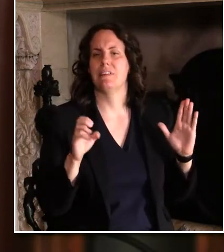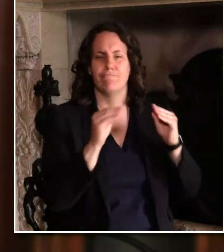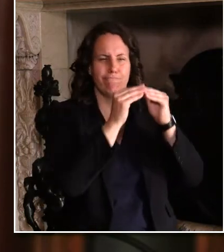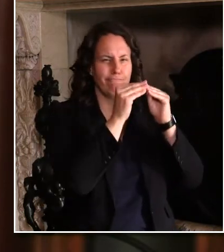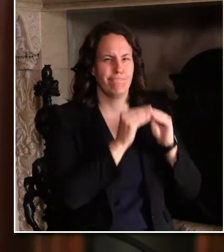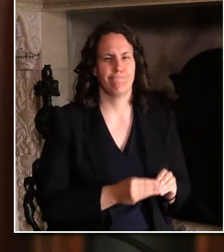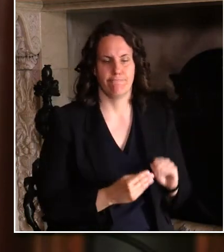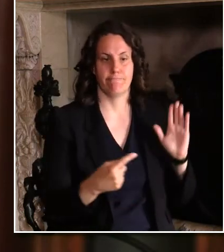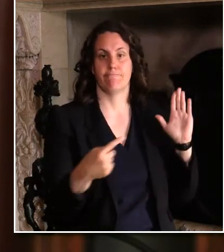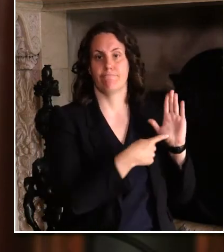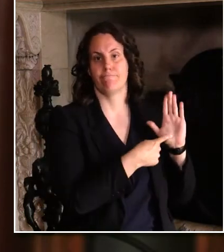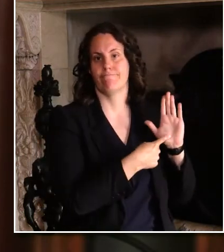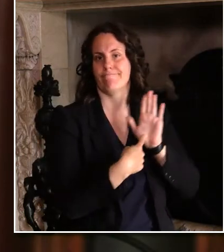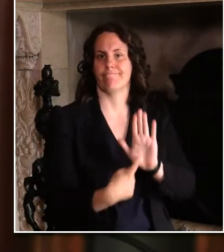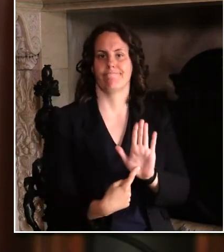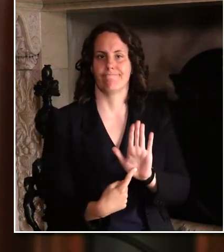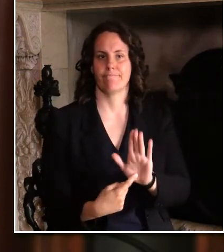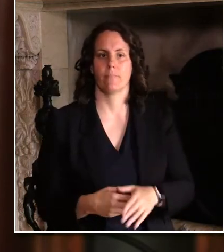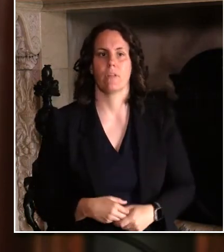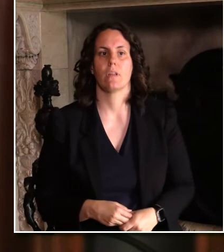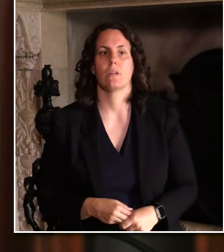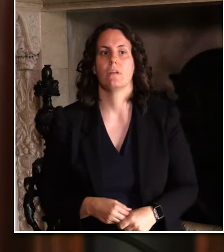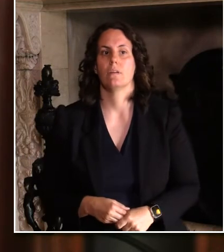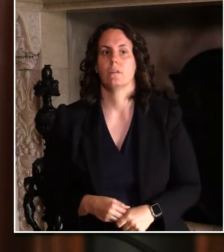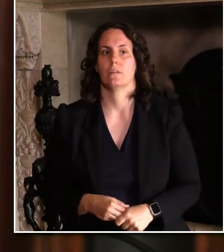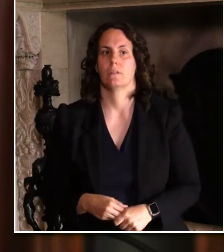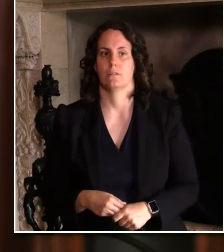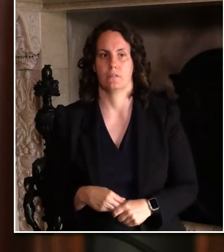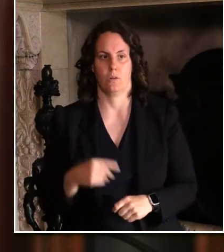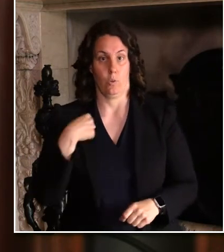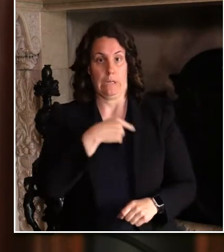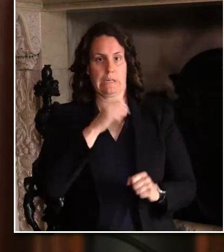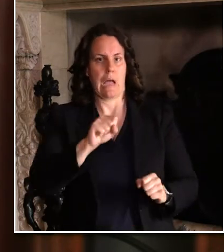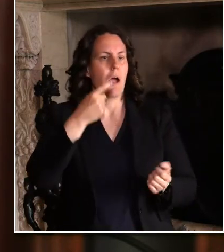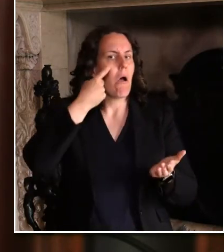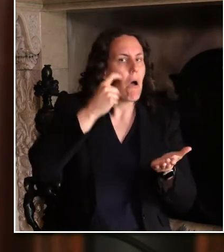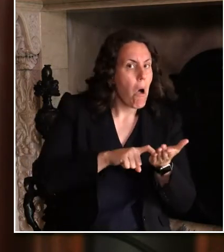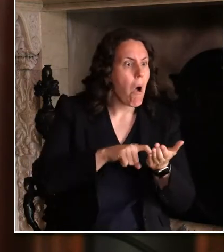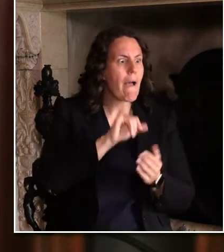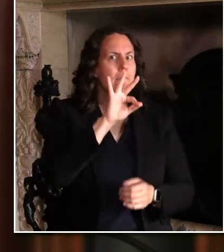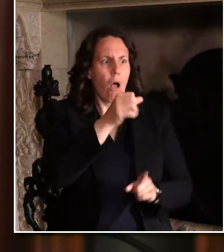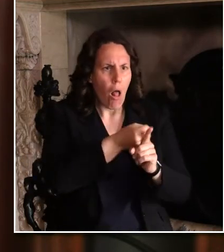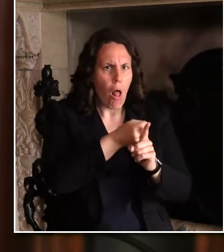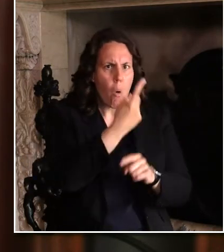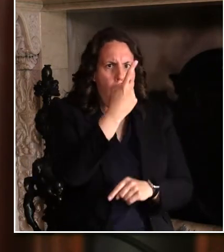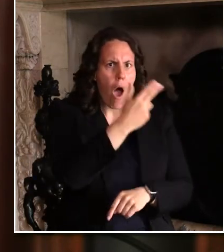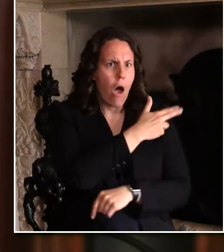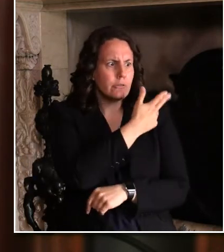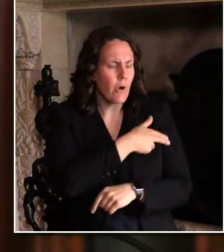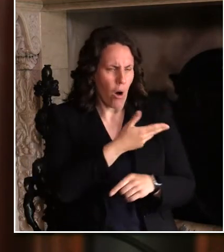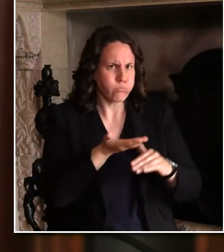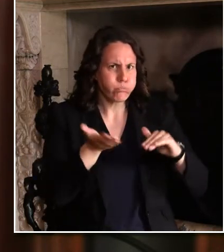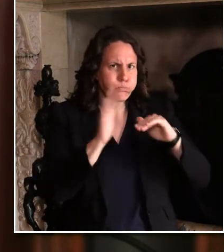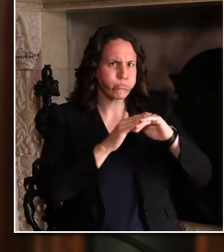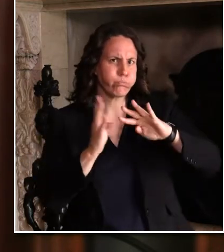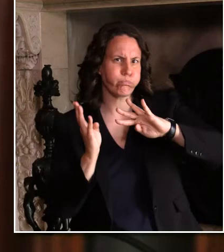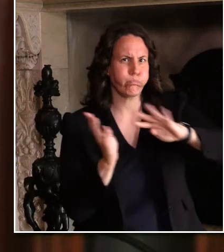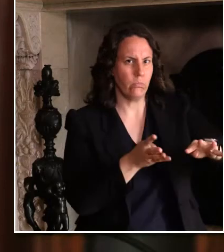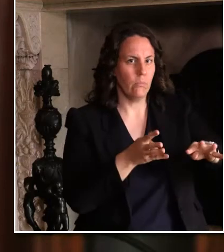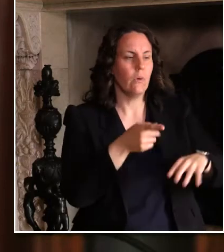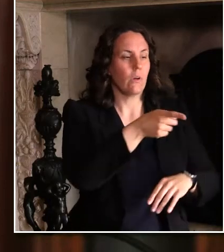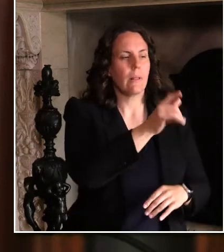that we know when our hospitals are seeing an uptick in cases, an uptick in hospitalizations, and we